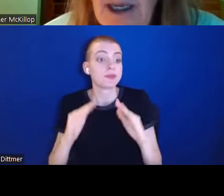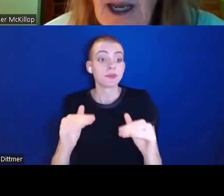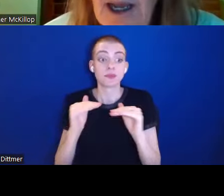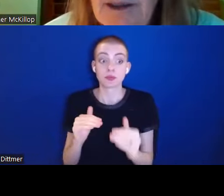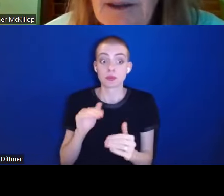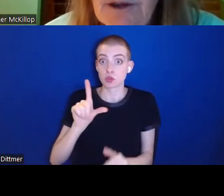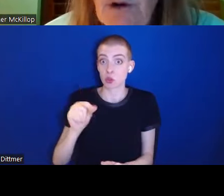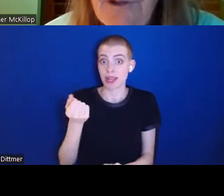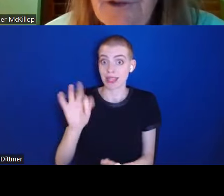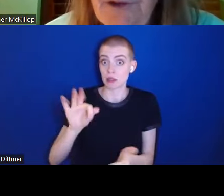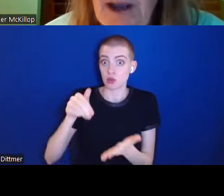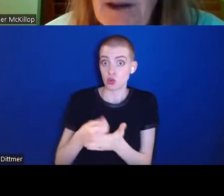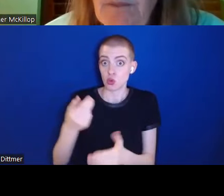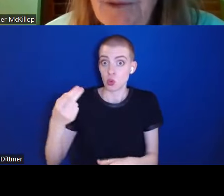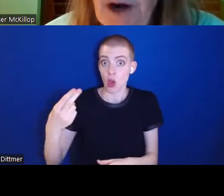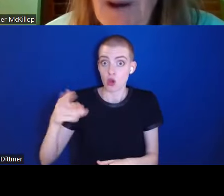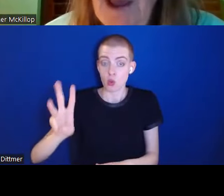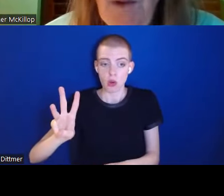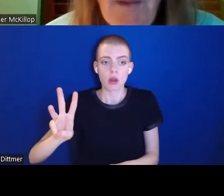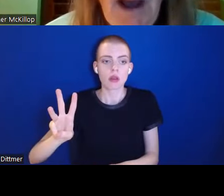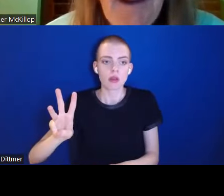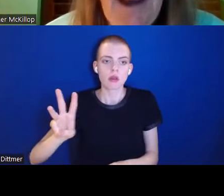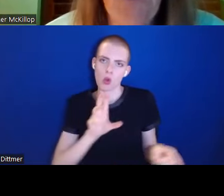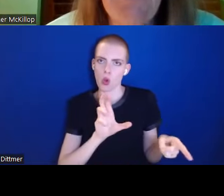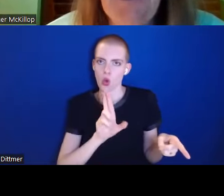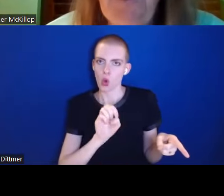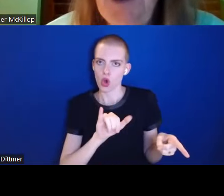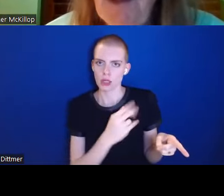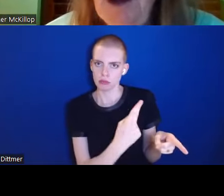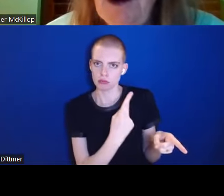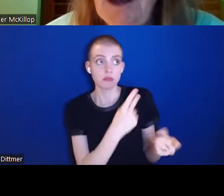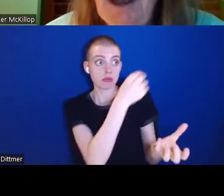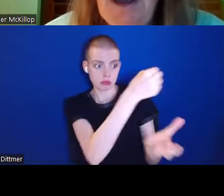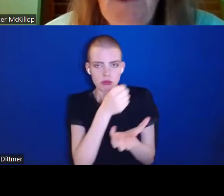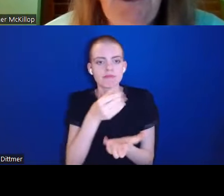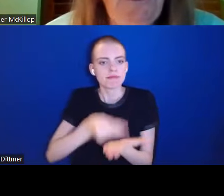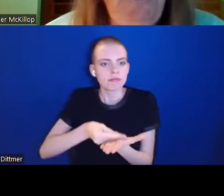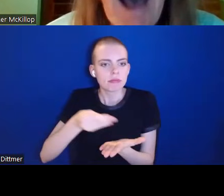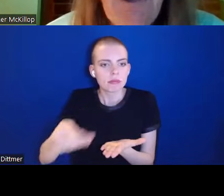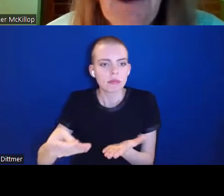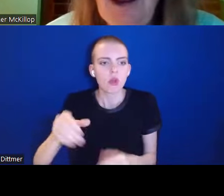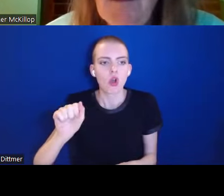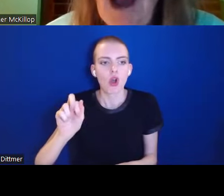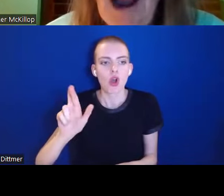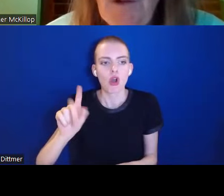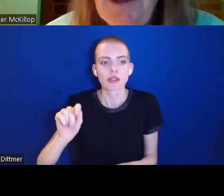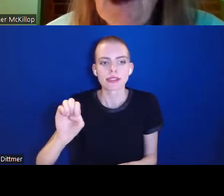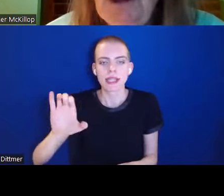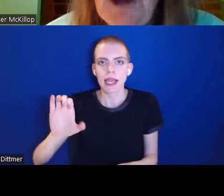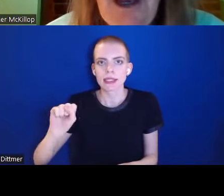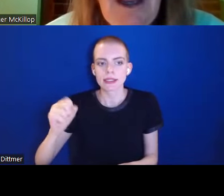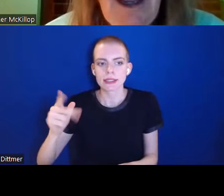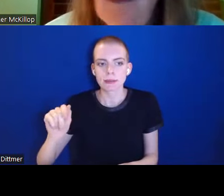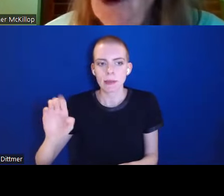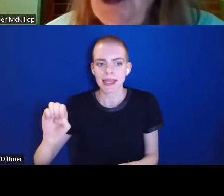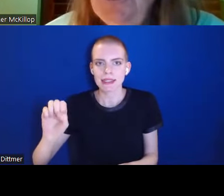2019, Corey Sills and I, with our grant, we bought an Artec Space Fighter, which is fast and higher